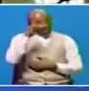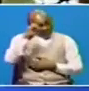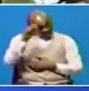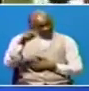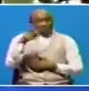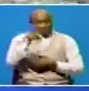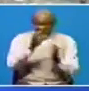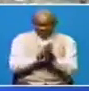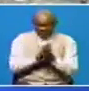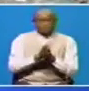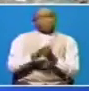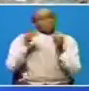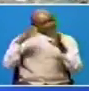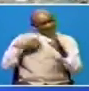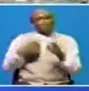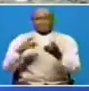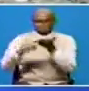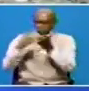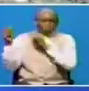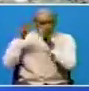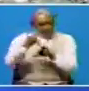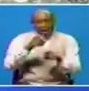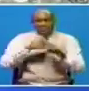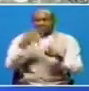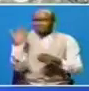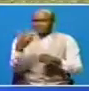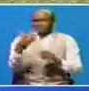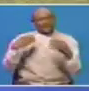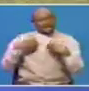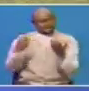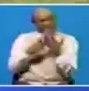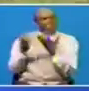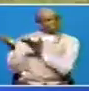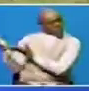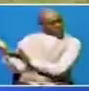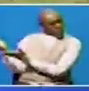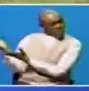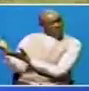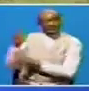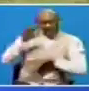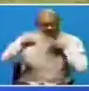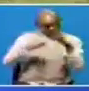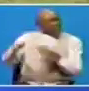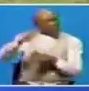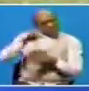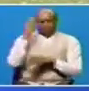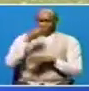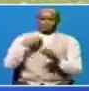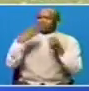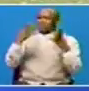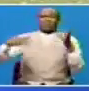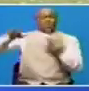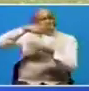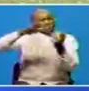years been a pride of the country, but plastic bags have left an ugly stain in the Mara's outstanding natural beauty,